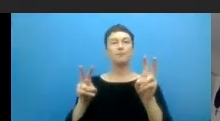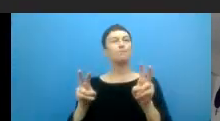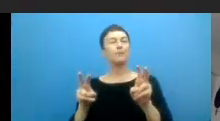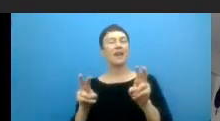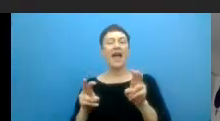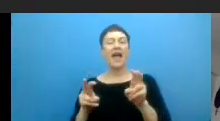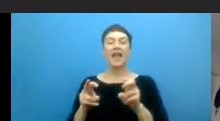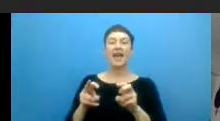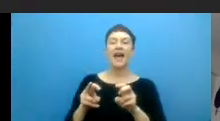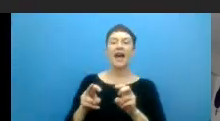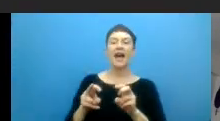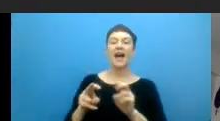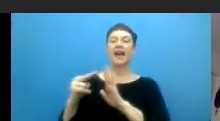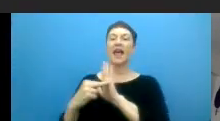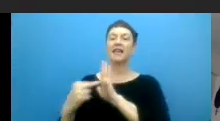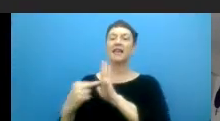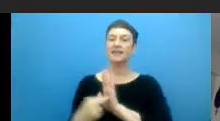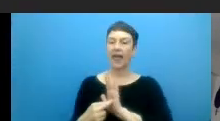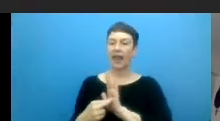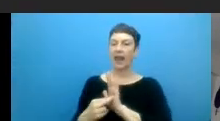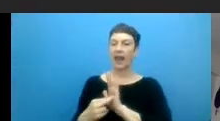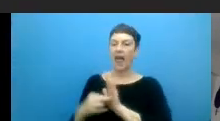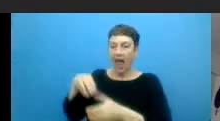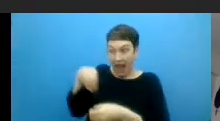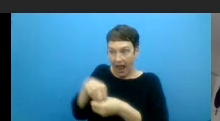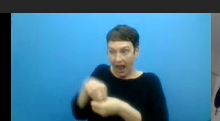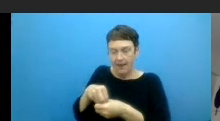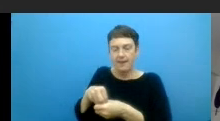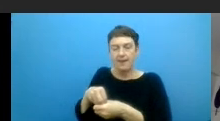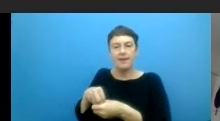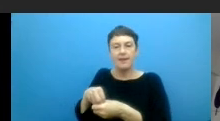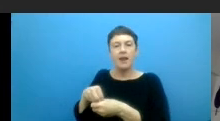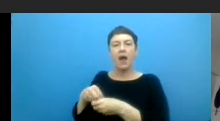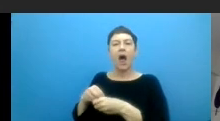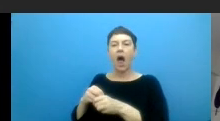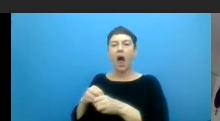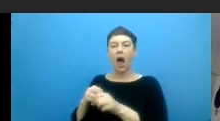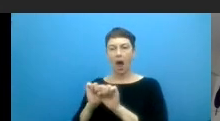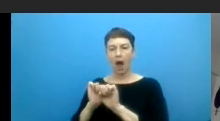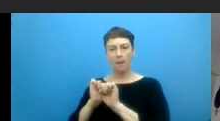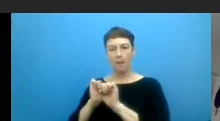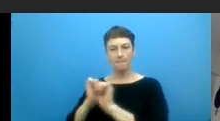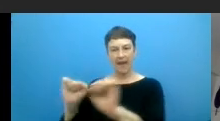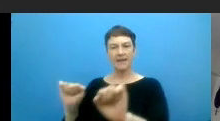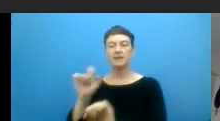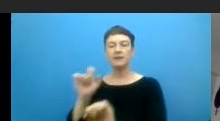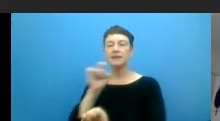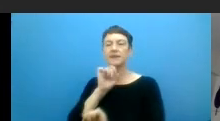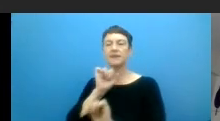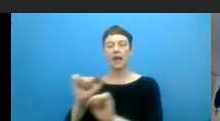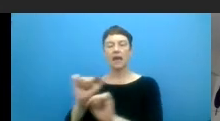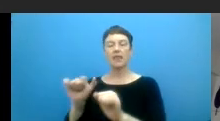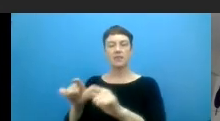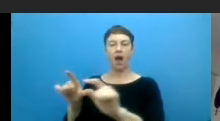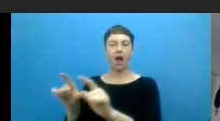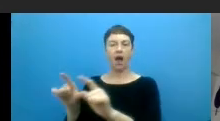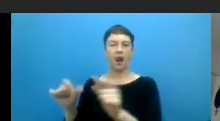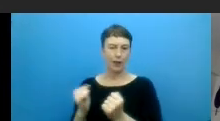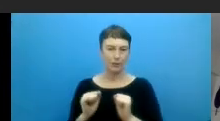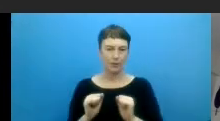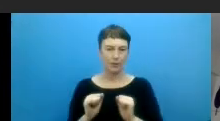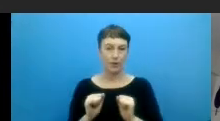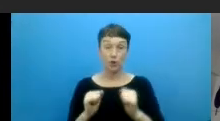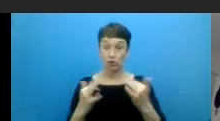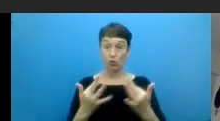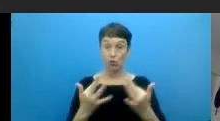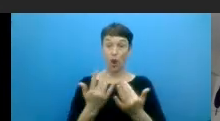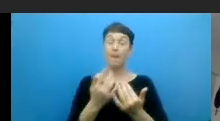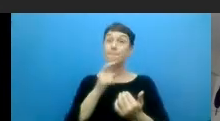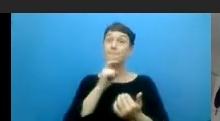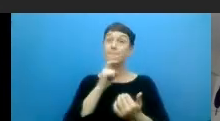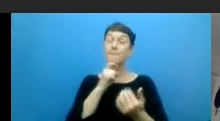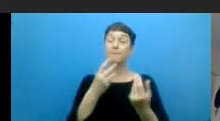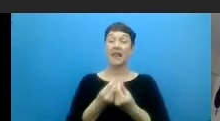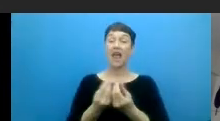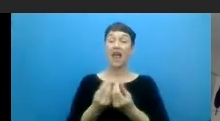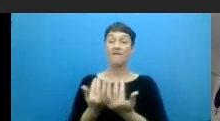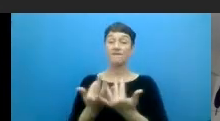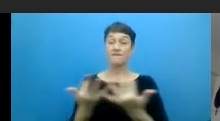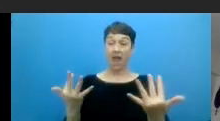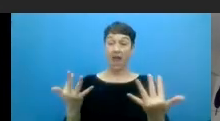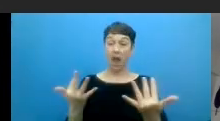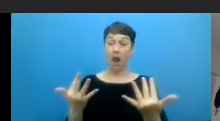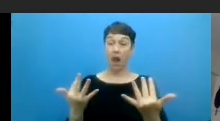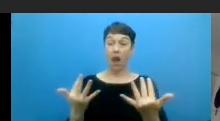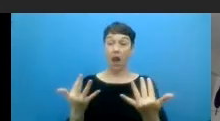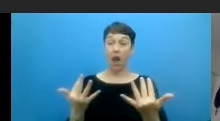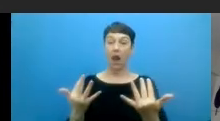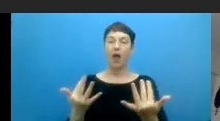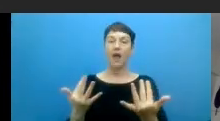that. I'm saying that maybe that's an idea that all bilinguals or multilinguals have mirror competencies